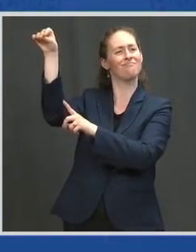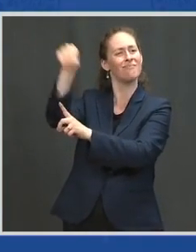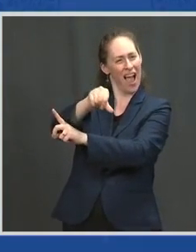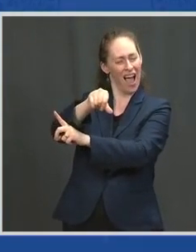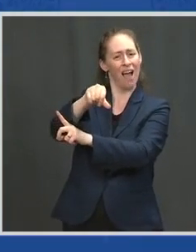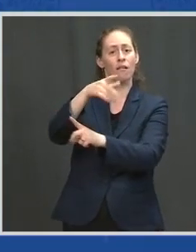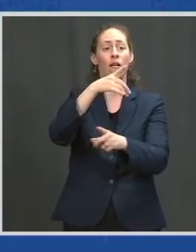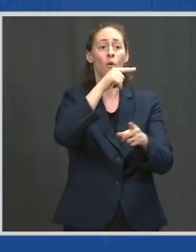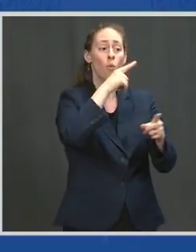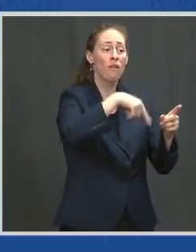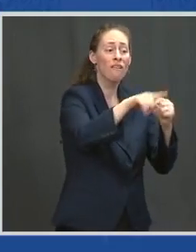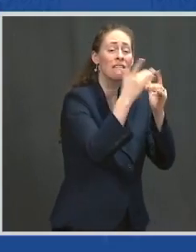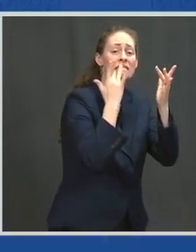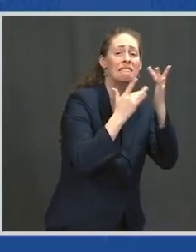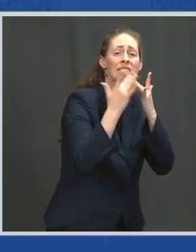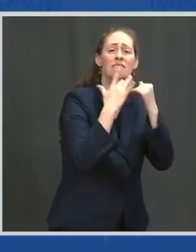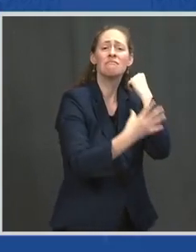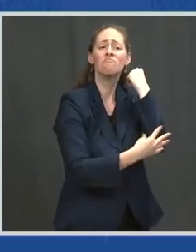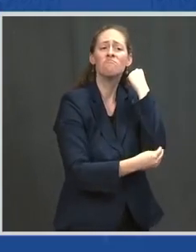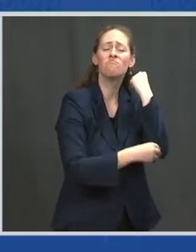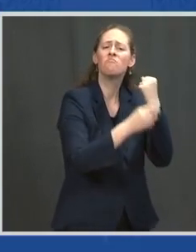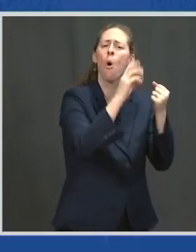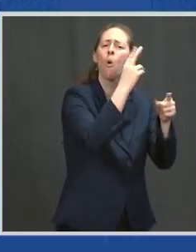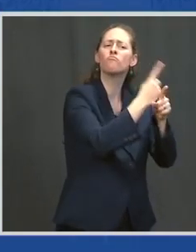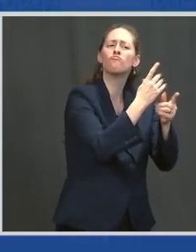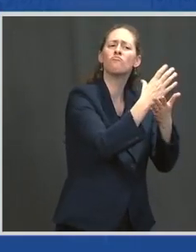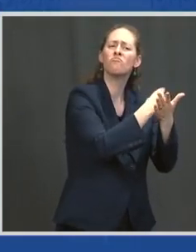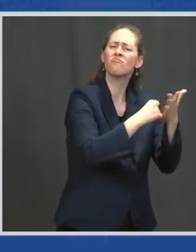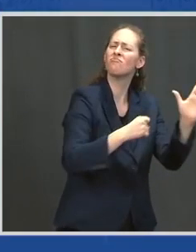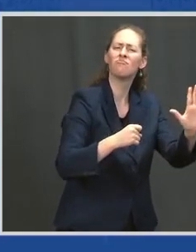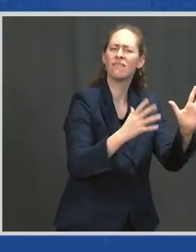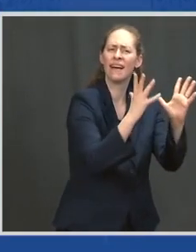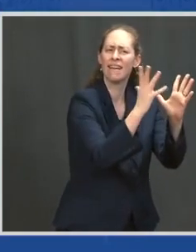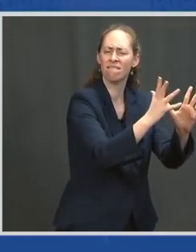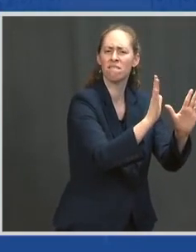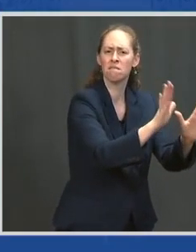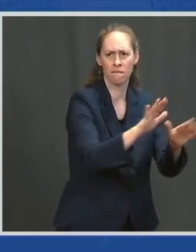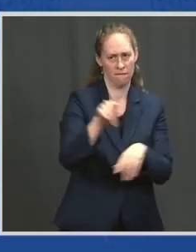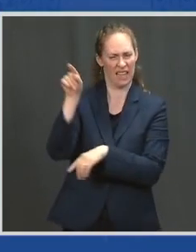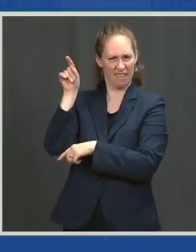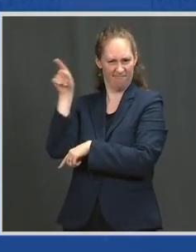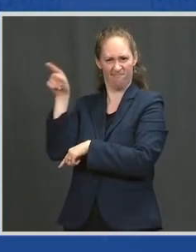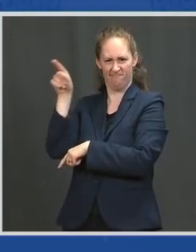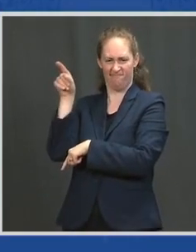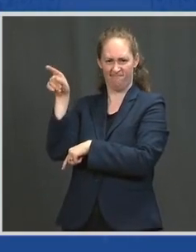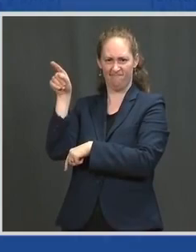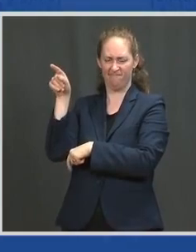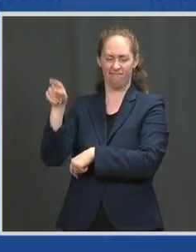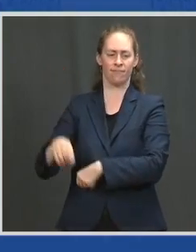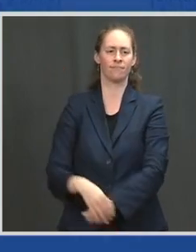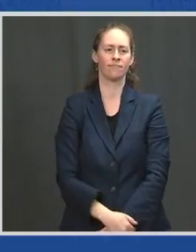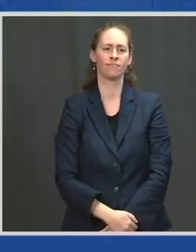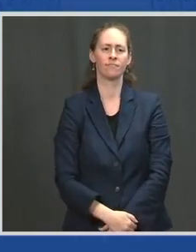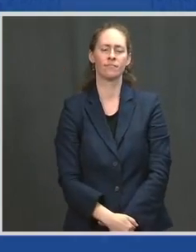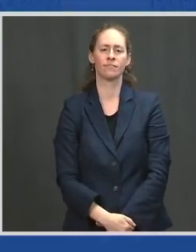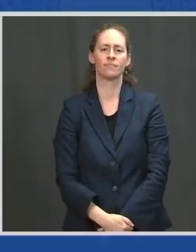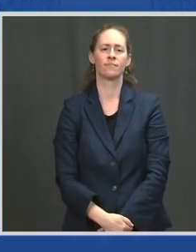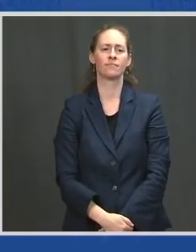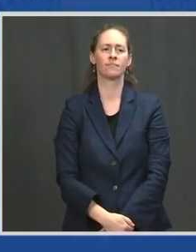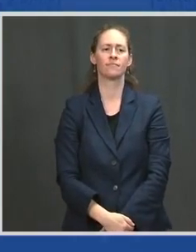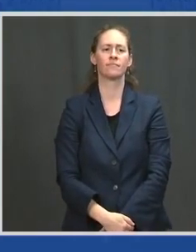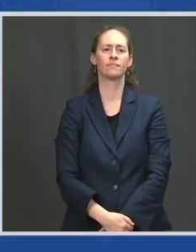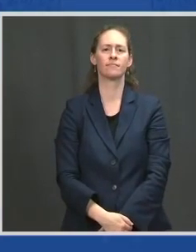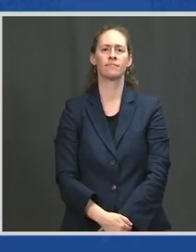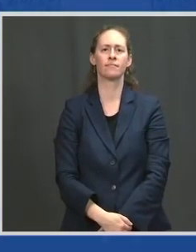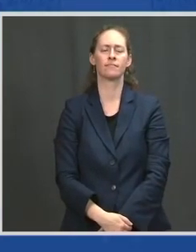0.3% of the top 1%. And close another loophole, like the real estate investor loophole. The wealthiest simply paying the same rate on their